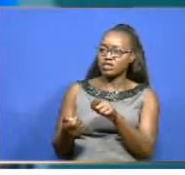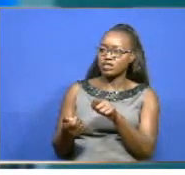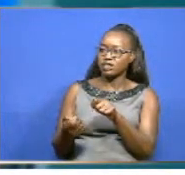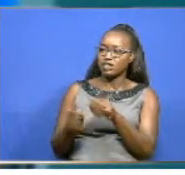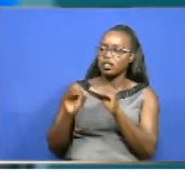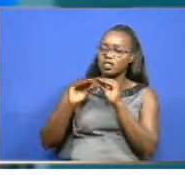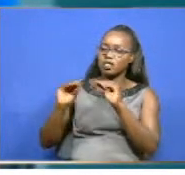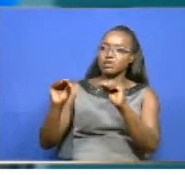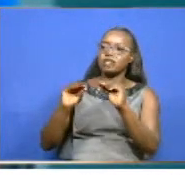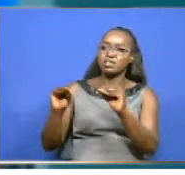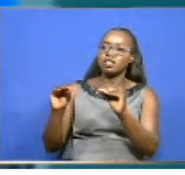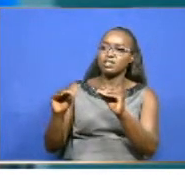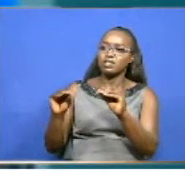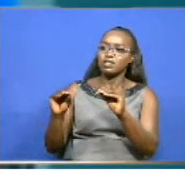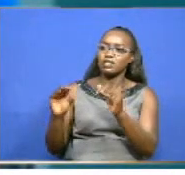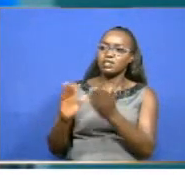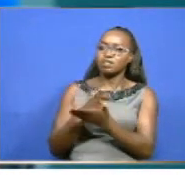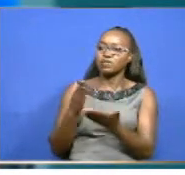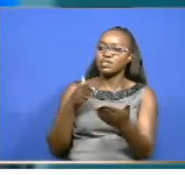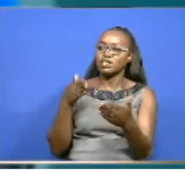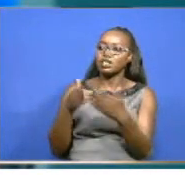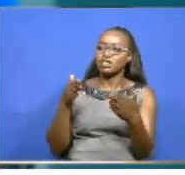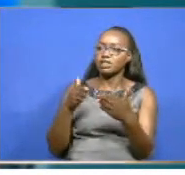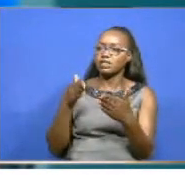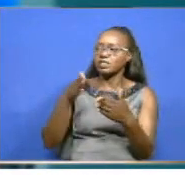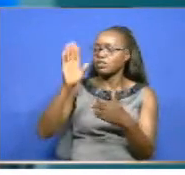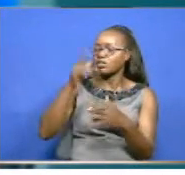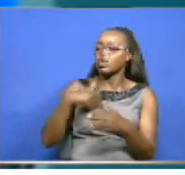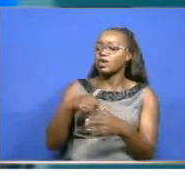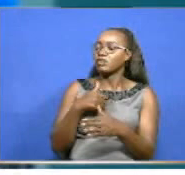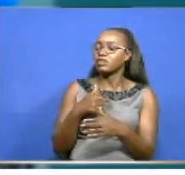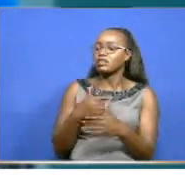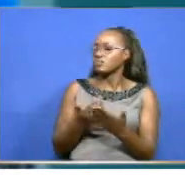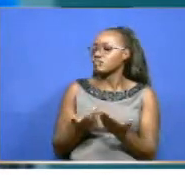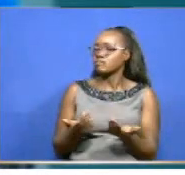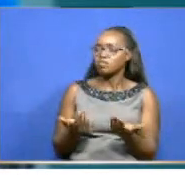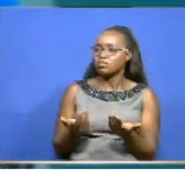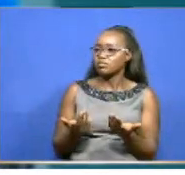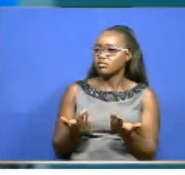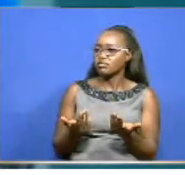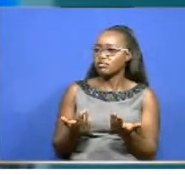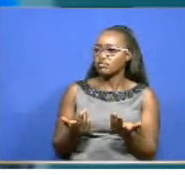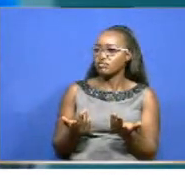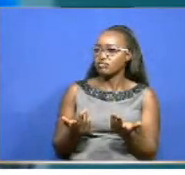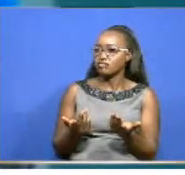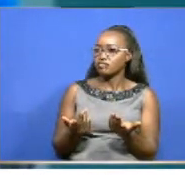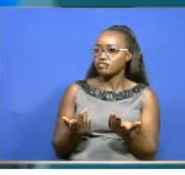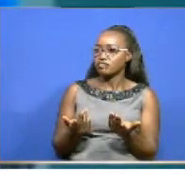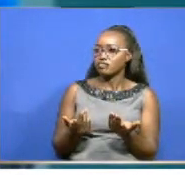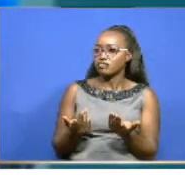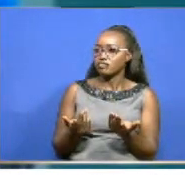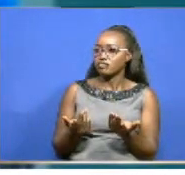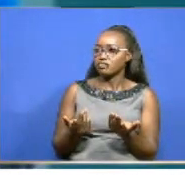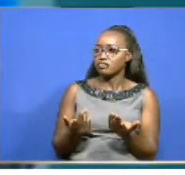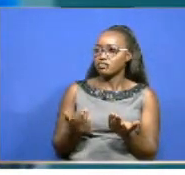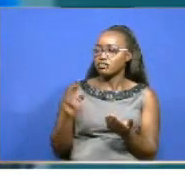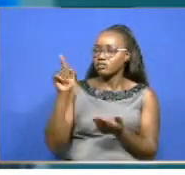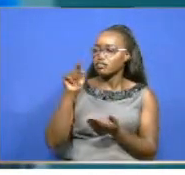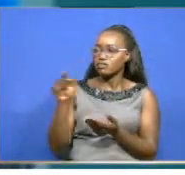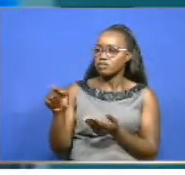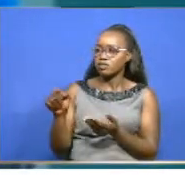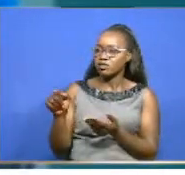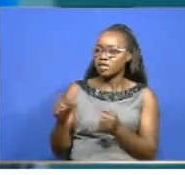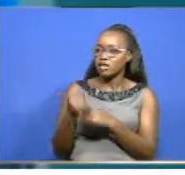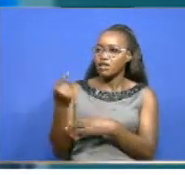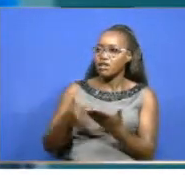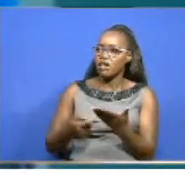teach something that is against our God, for instance, in quotes. And therefore, what happens is